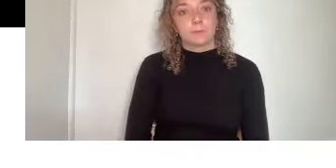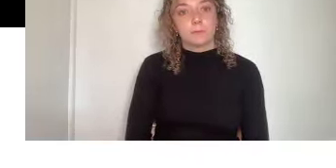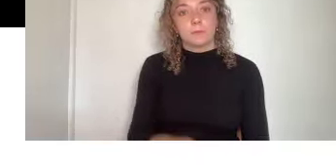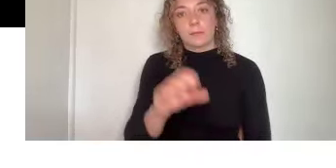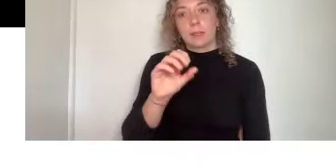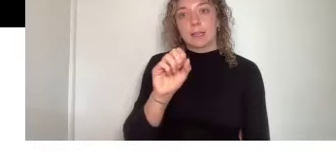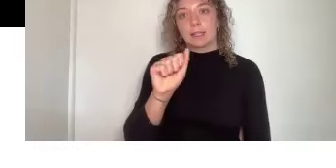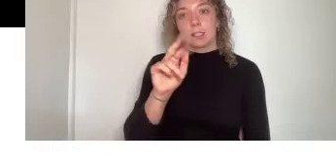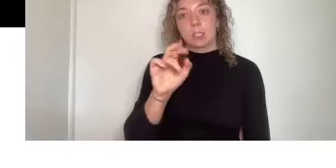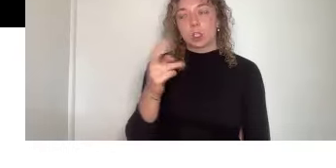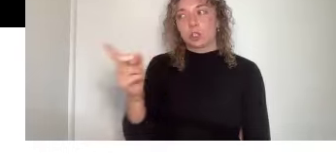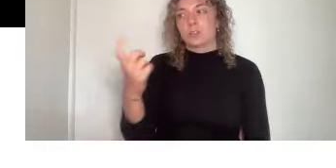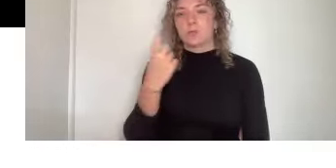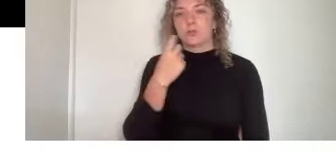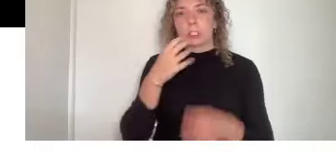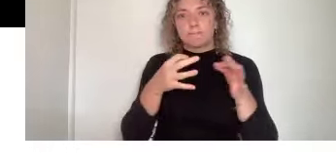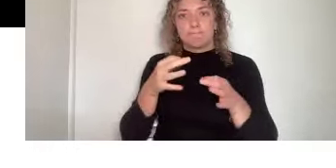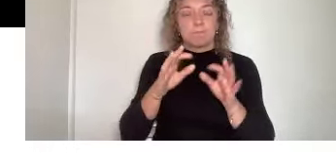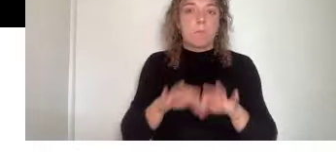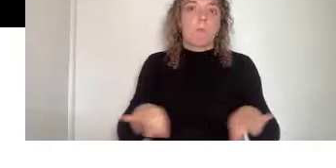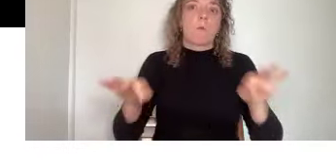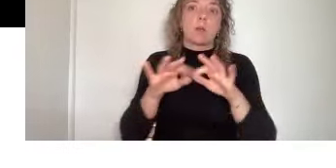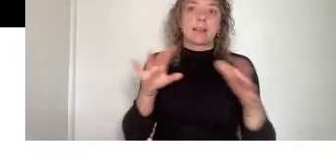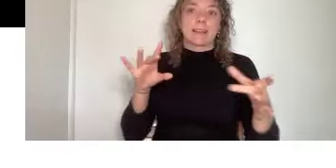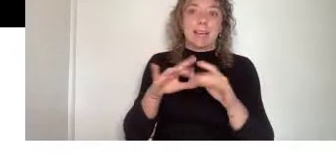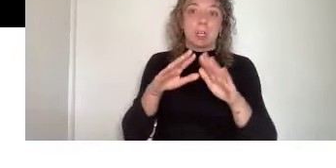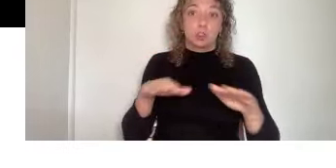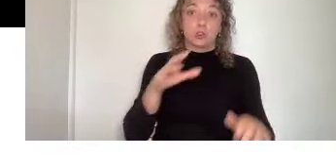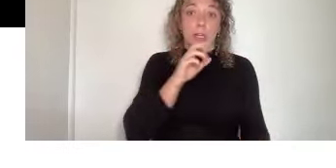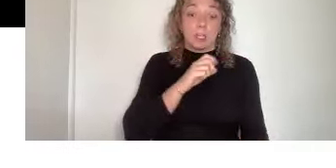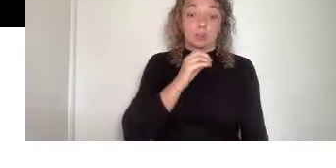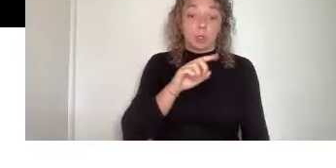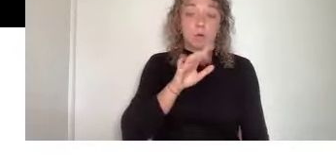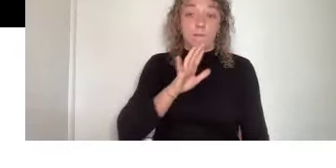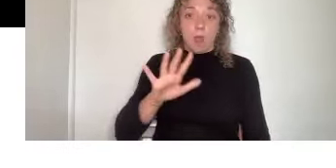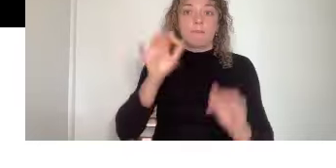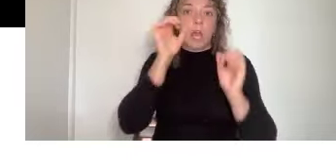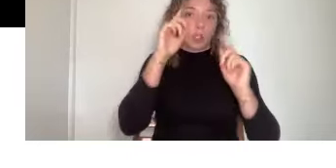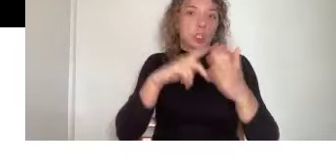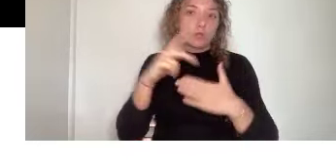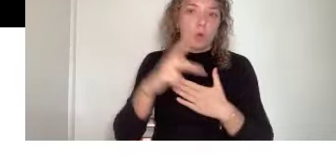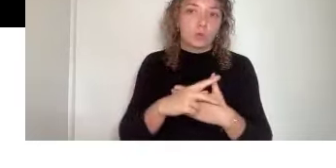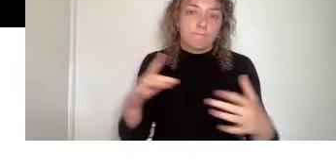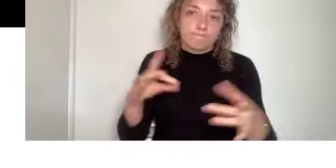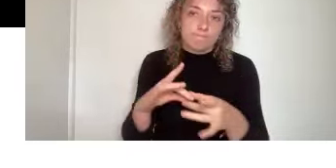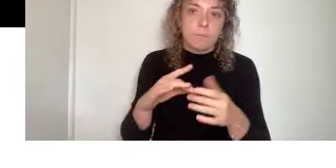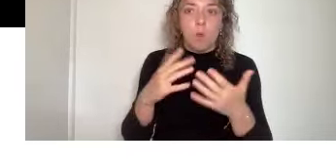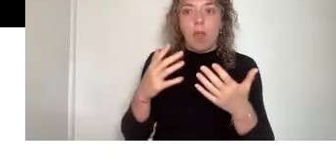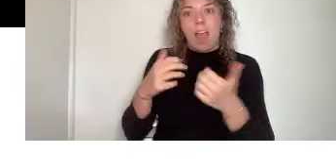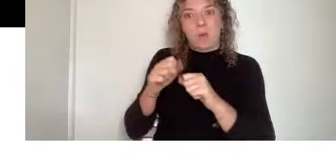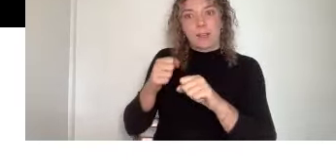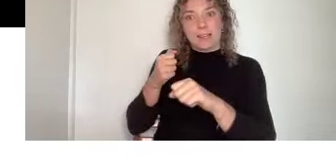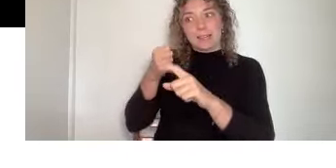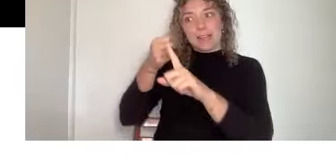Sarah just spoke about the importance of connecting children ages 0 to 5 to education programs and what an impact that can make on the rest